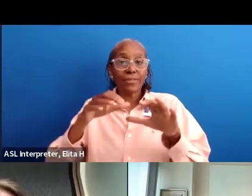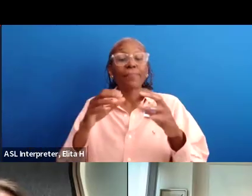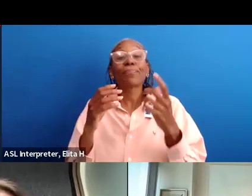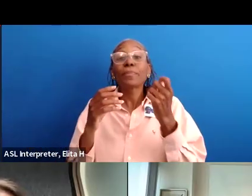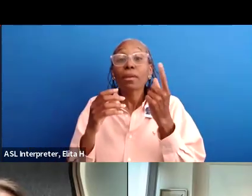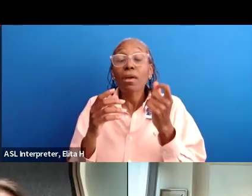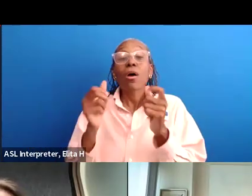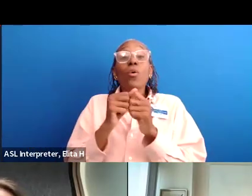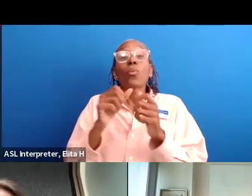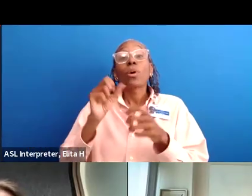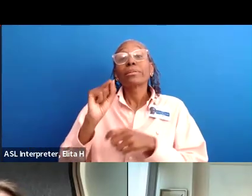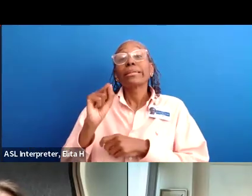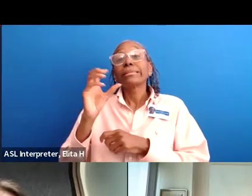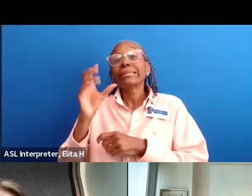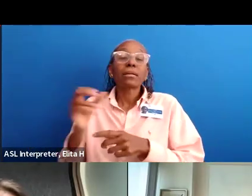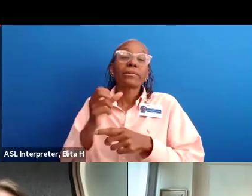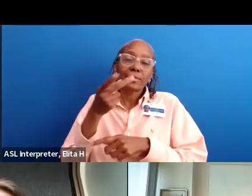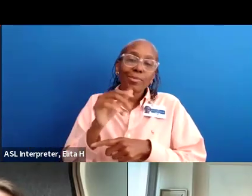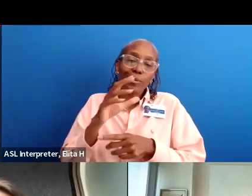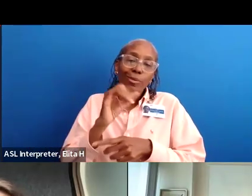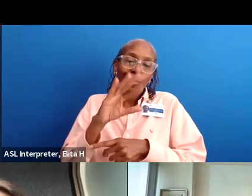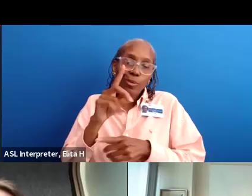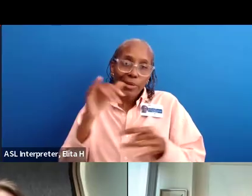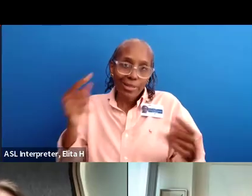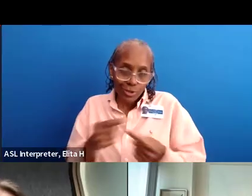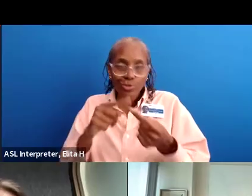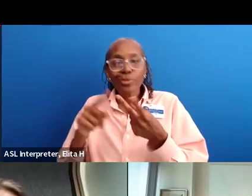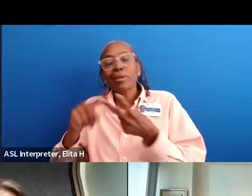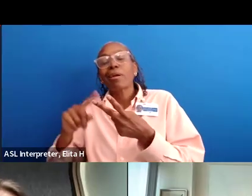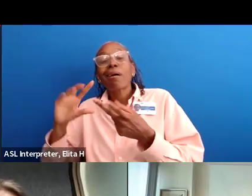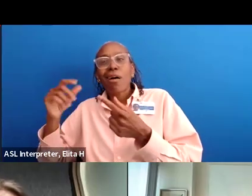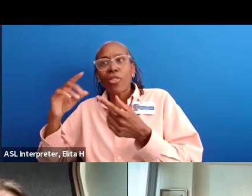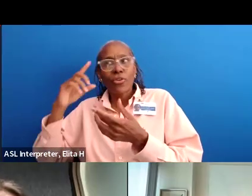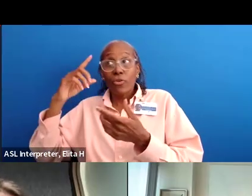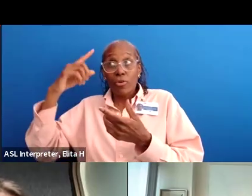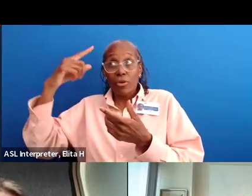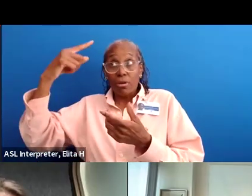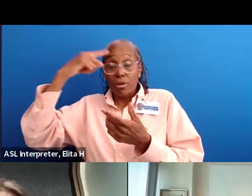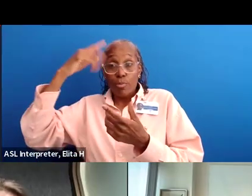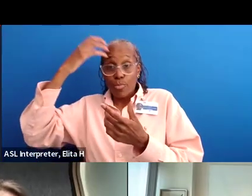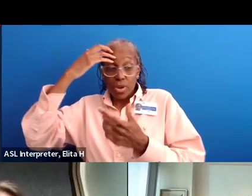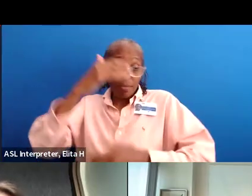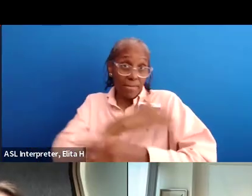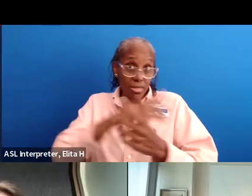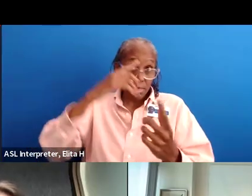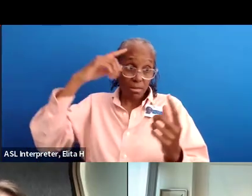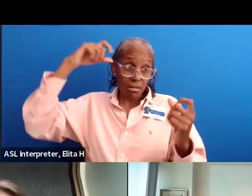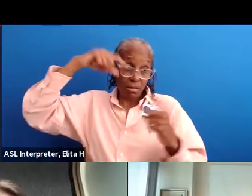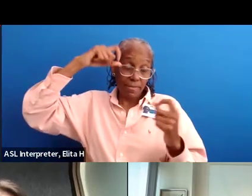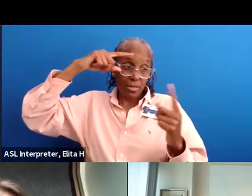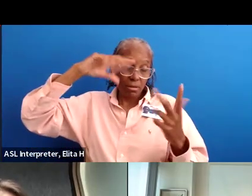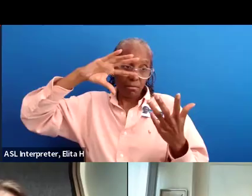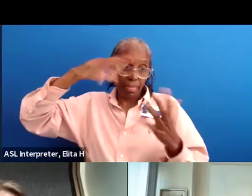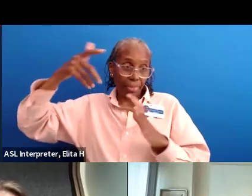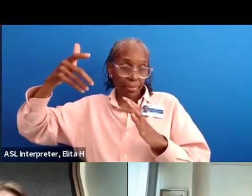However, in spinal cord injury and other conditions, that connection between the brain and muscles gets disrupted. The brain still